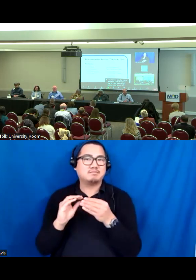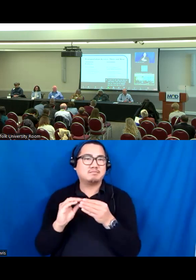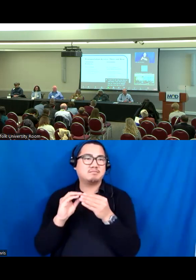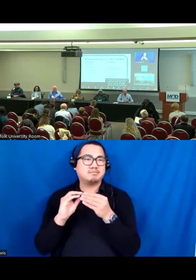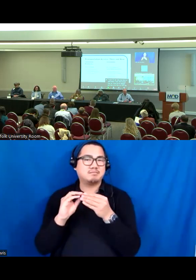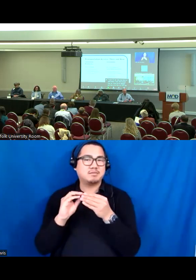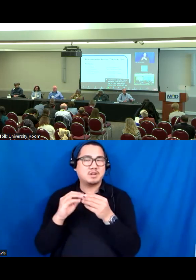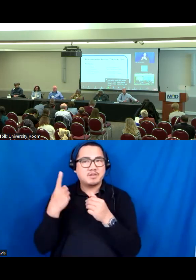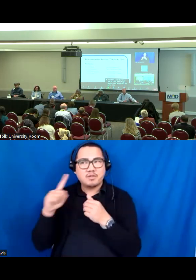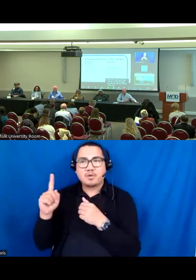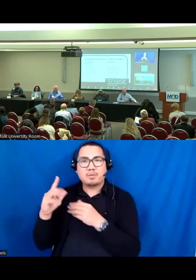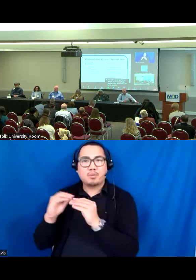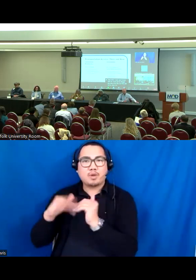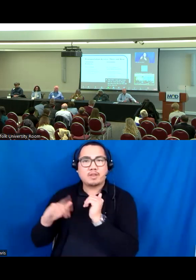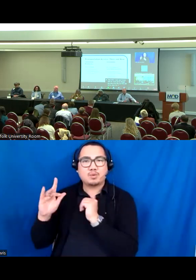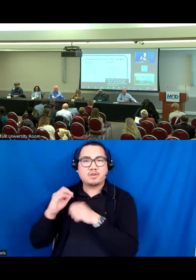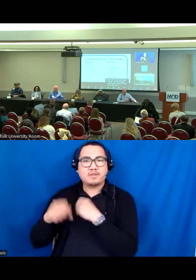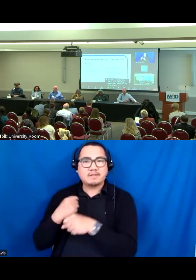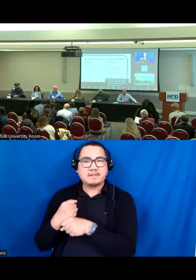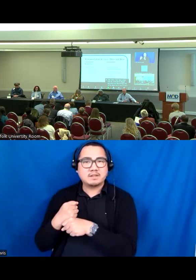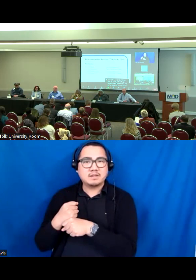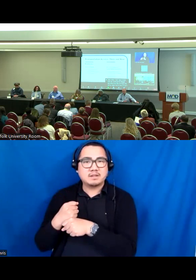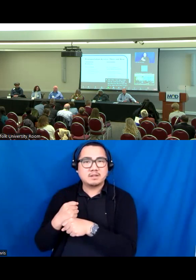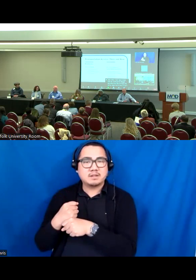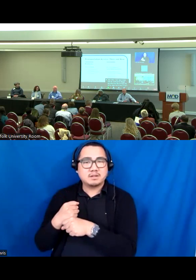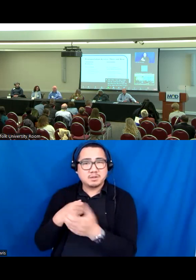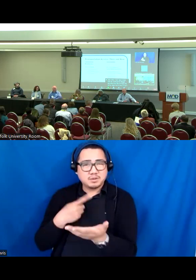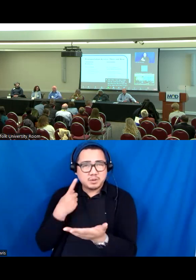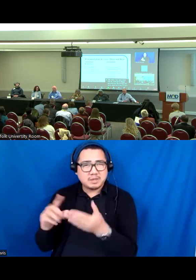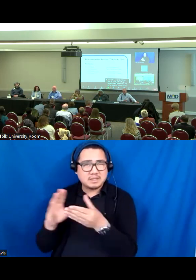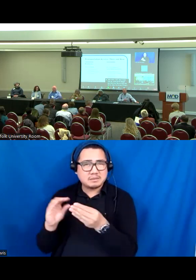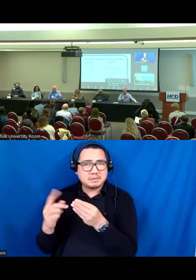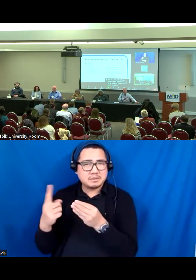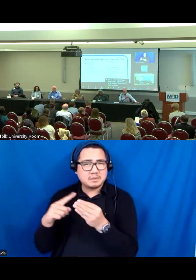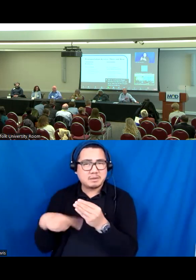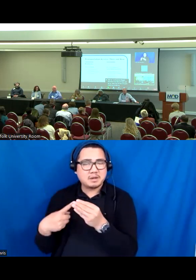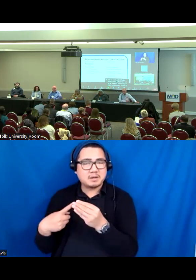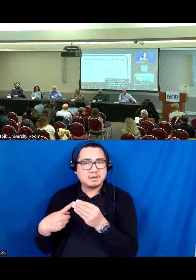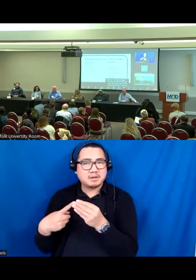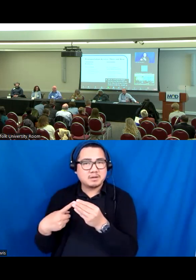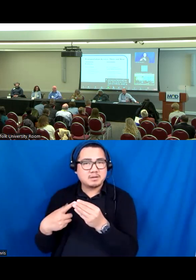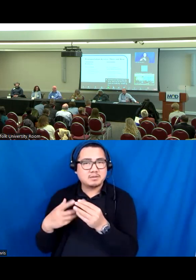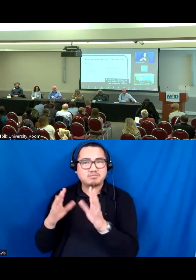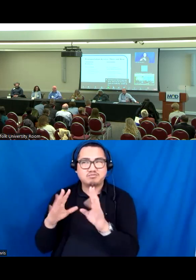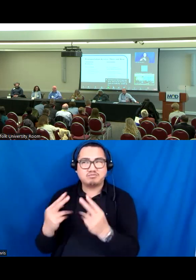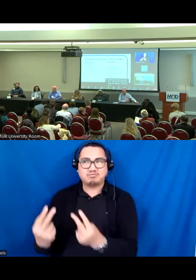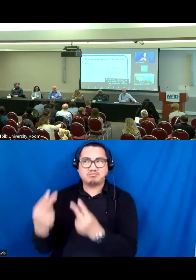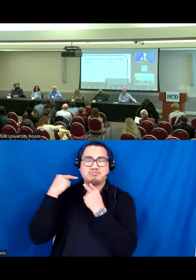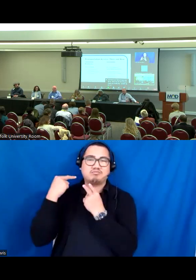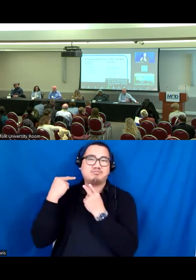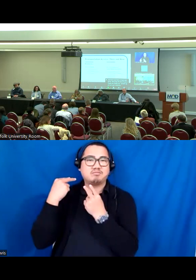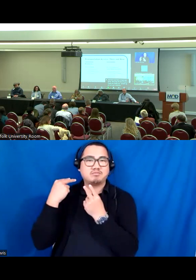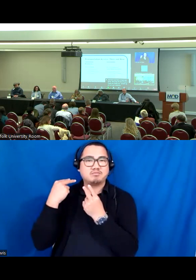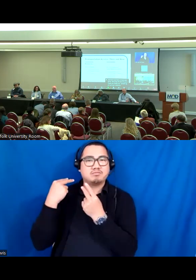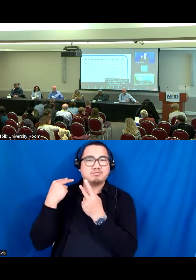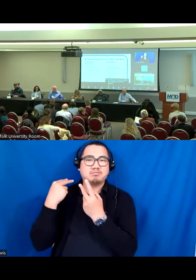25 years. Could you briefly say something on just your reflection on